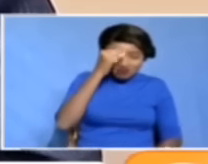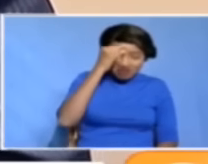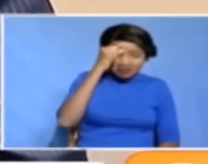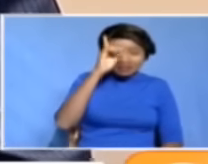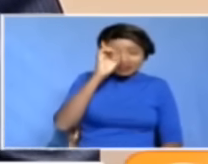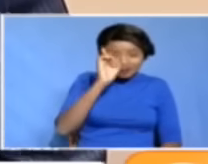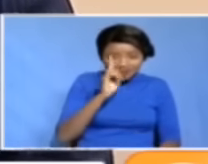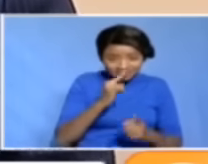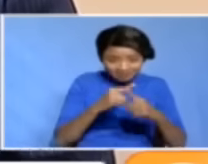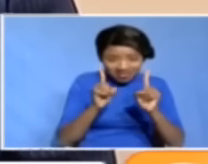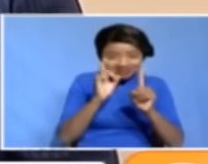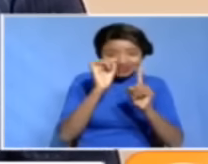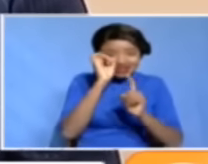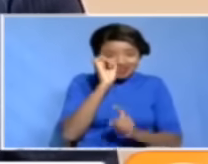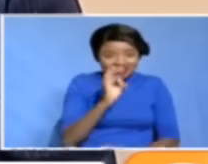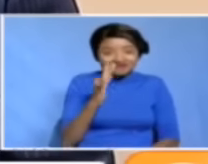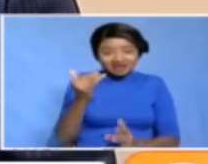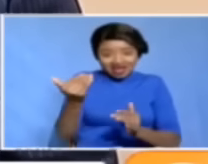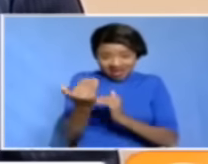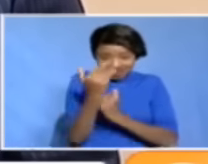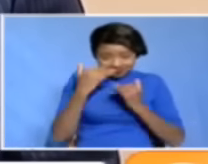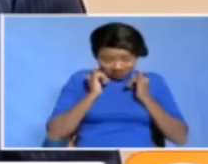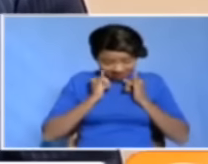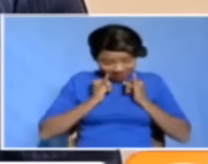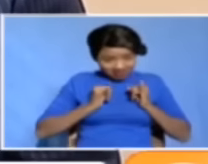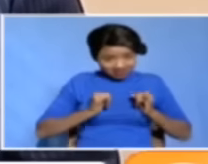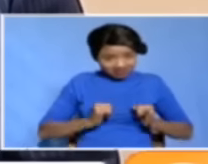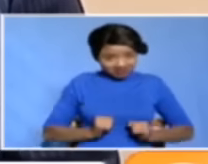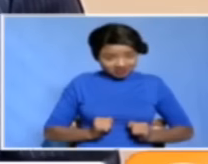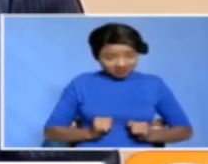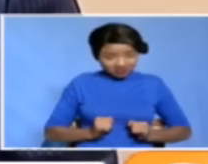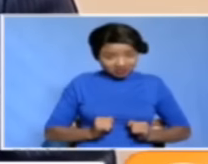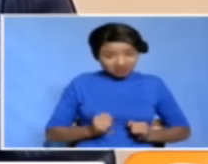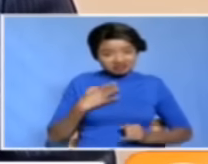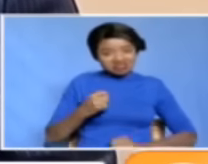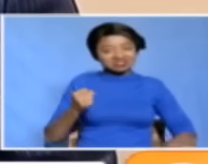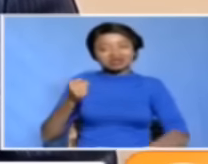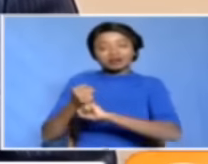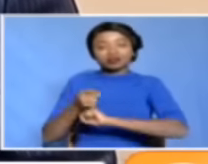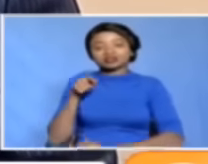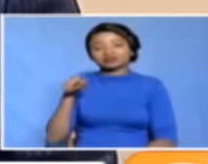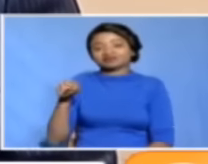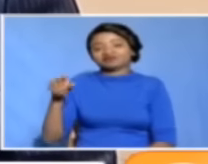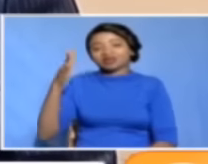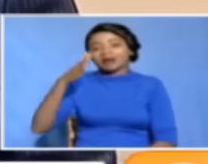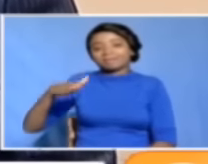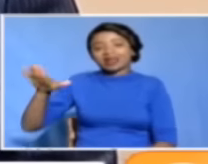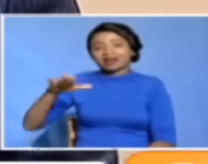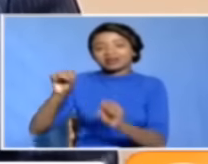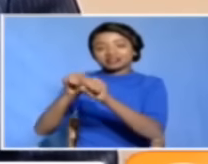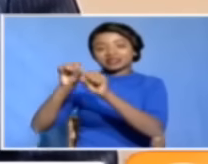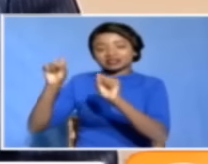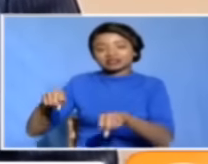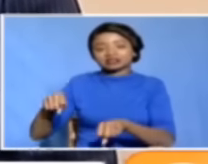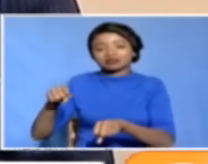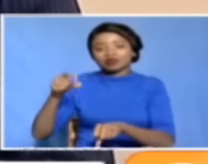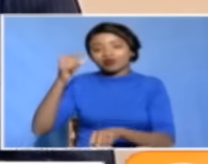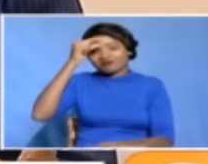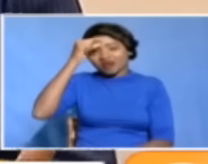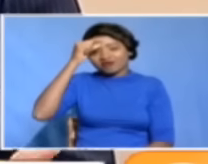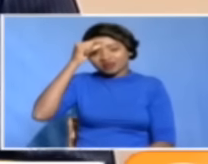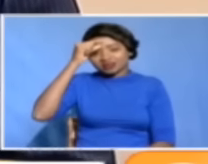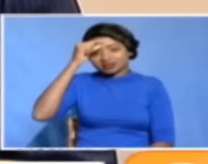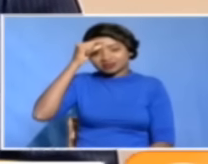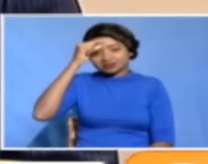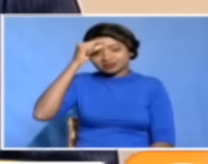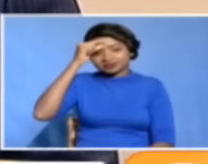you ask me individually, I'll prefer and support a parliamentary system of government for one good reason, apart from the